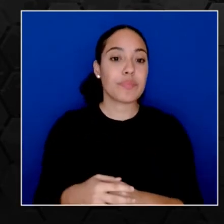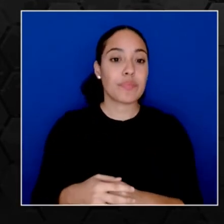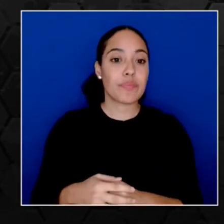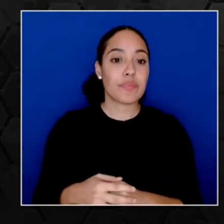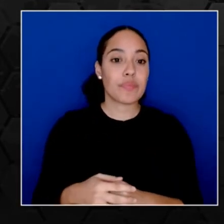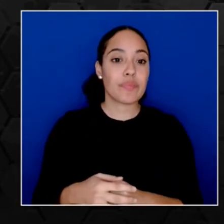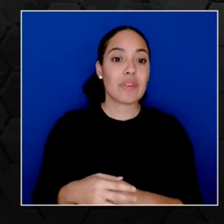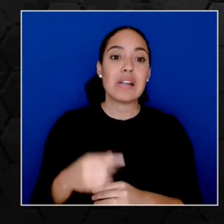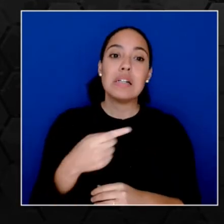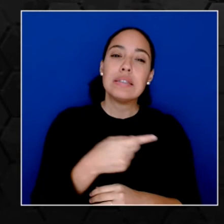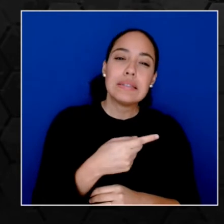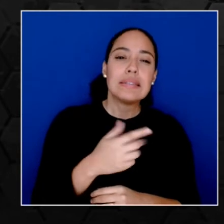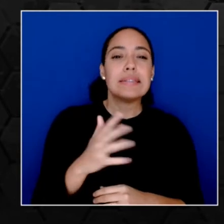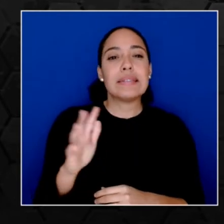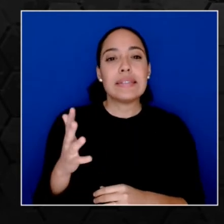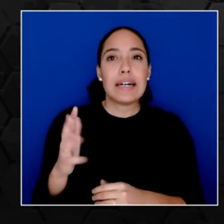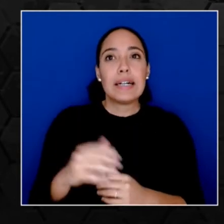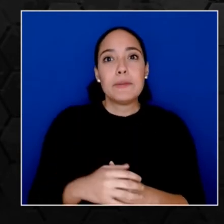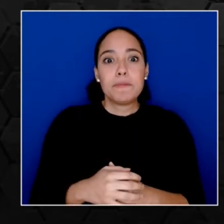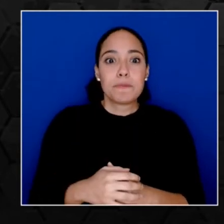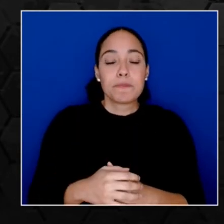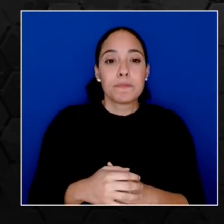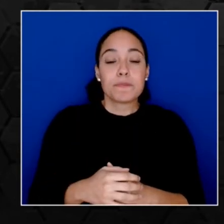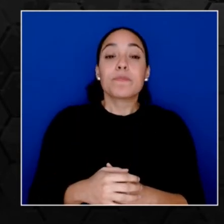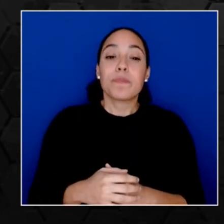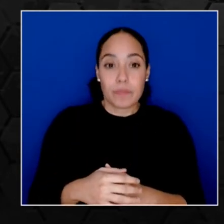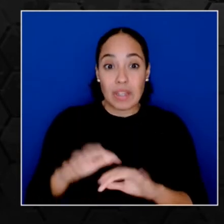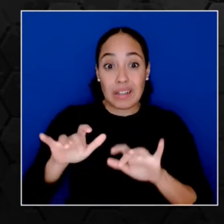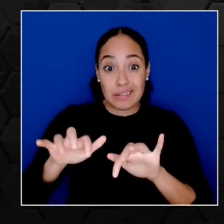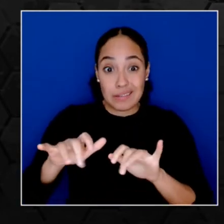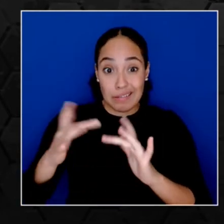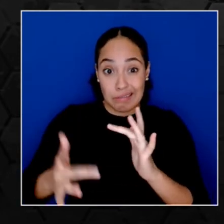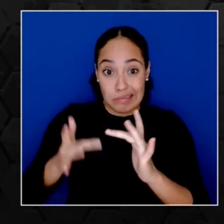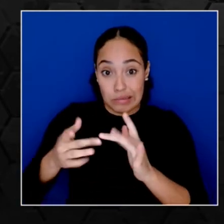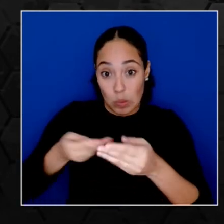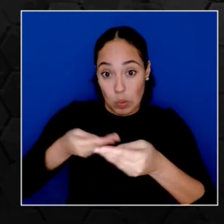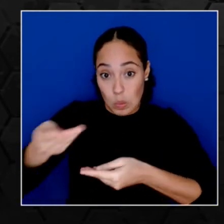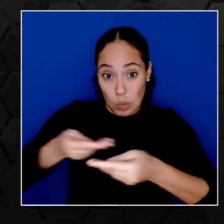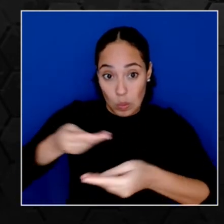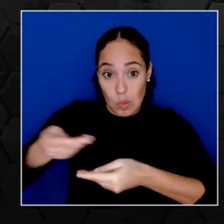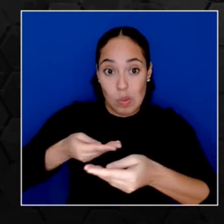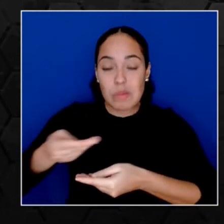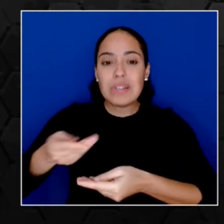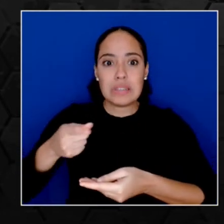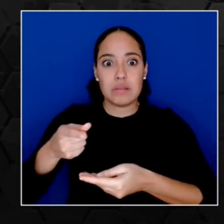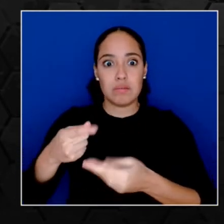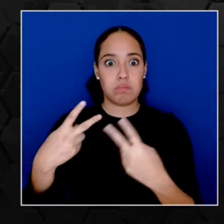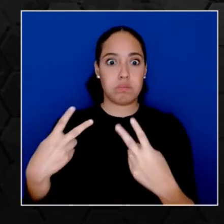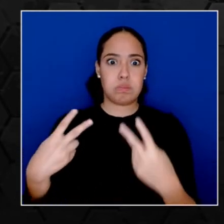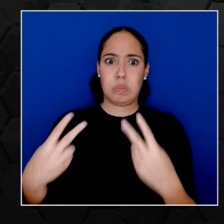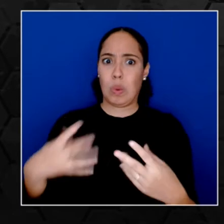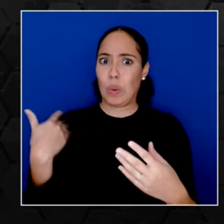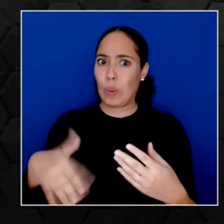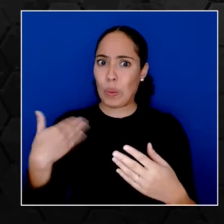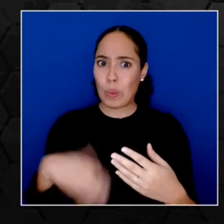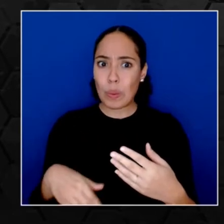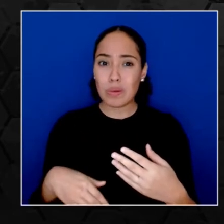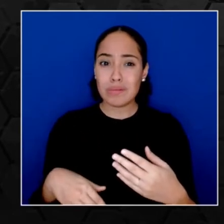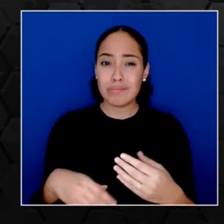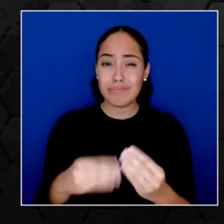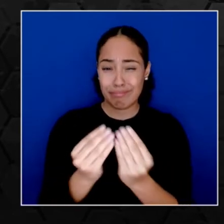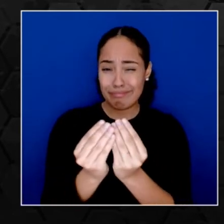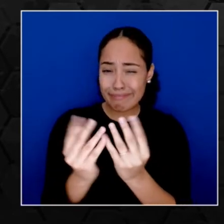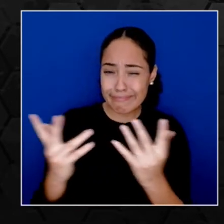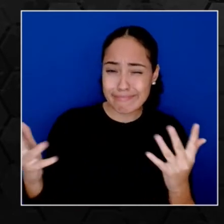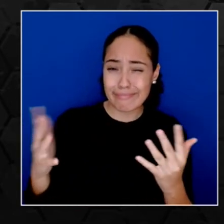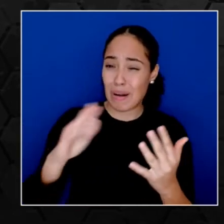for e-commerce. Product recommendation is the most important feature. Like almost all the e-commerce are using this because